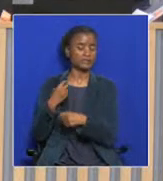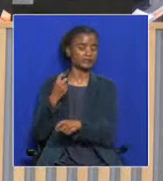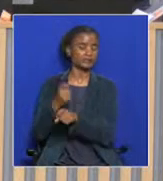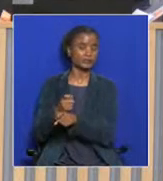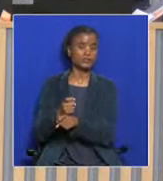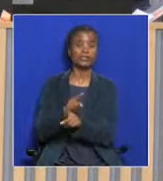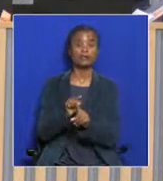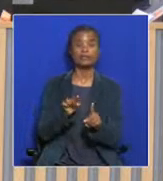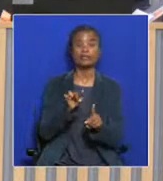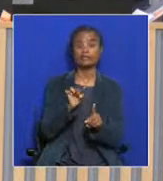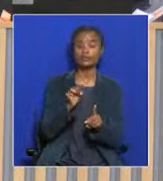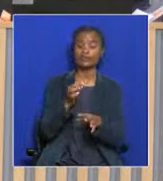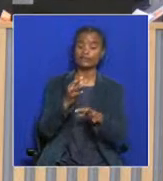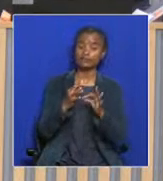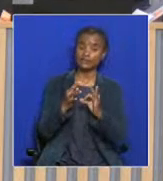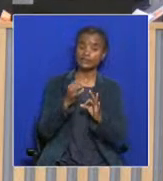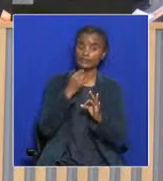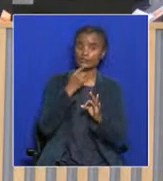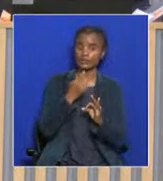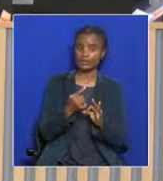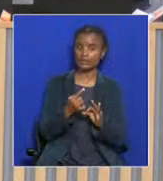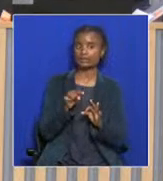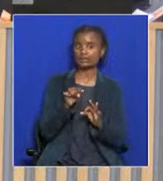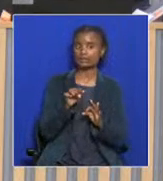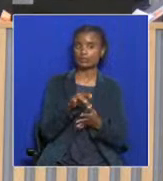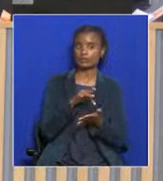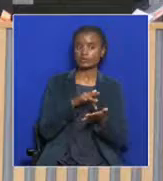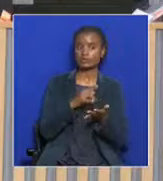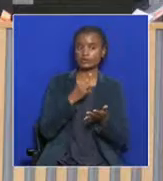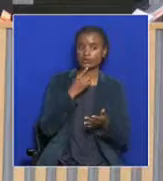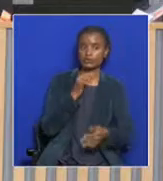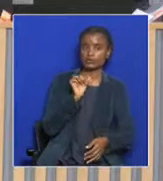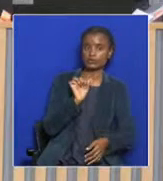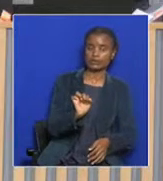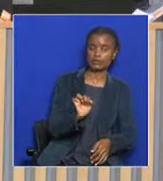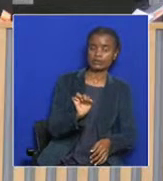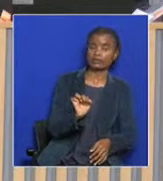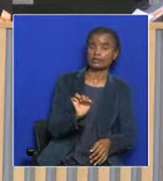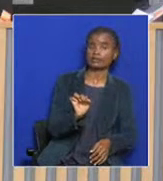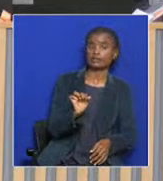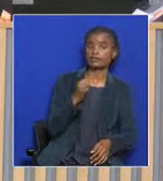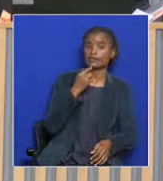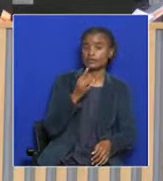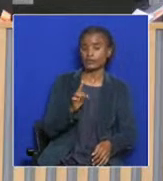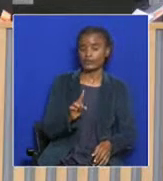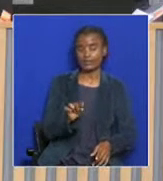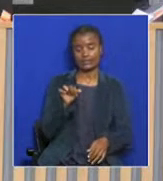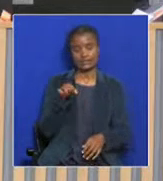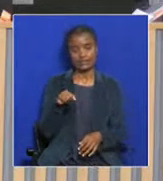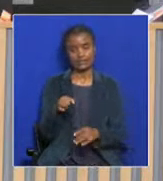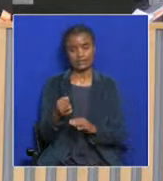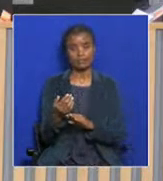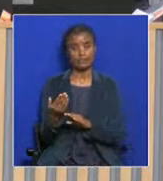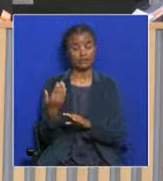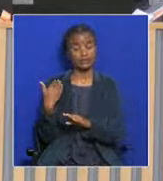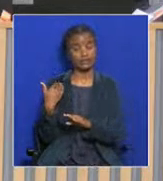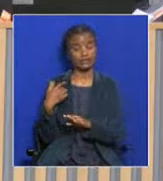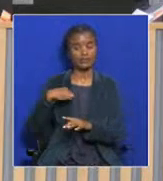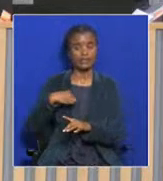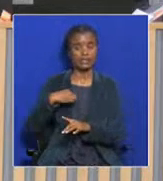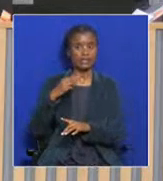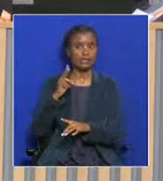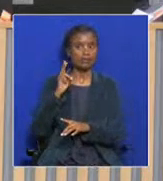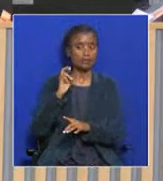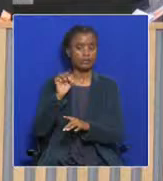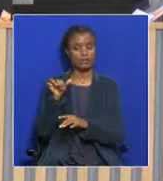you softened your position and said, yeah, I know that I had previously had in another thing, we had that